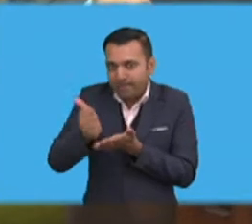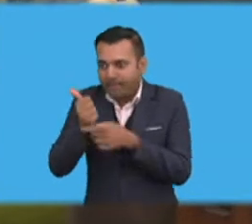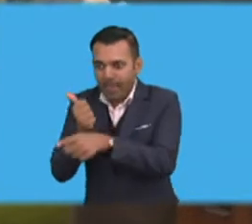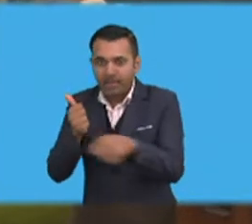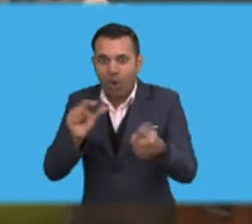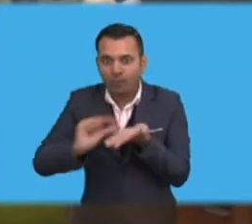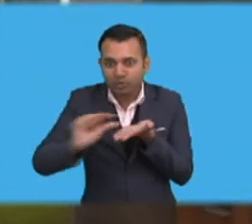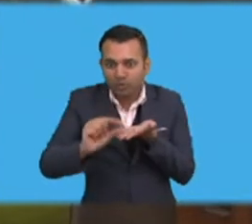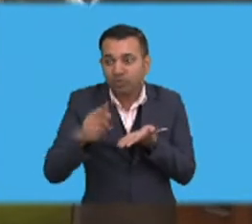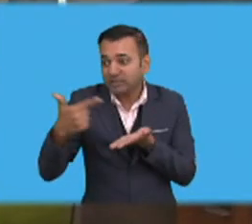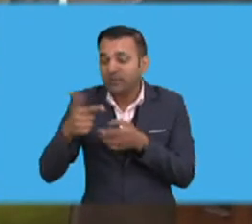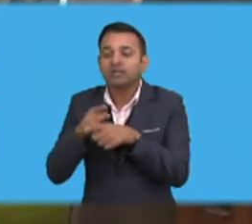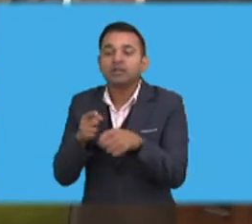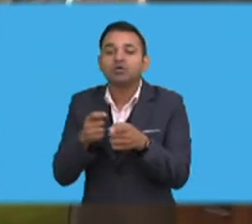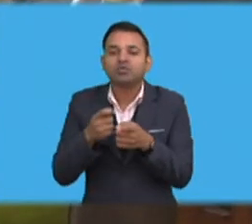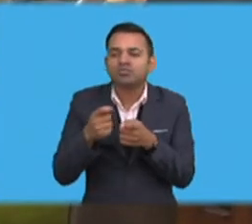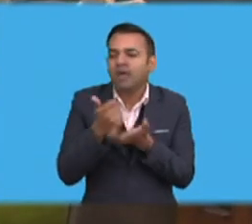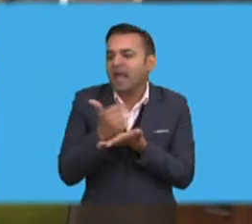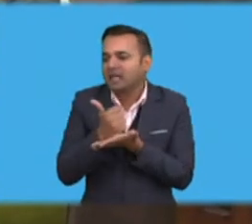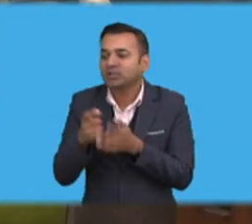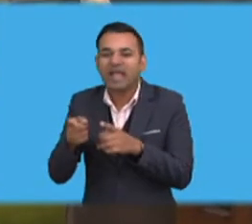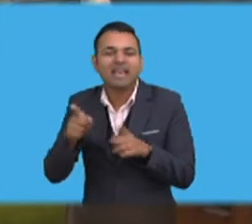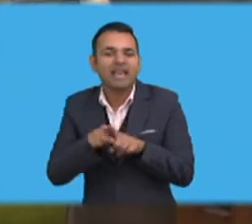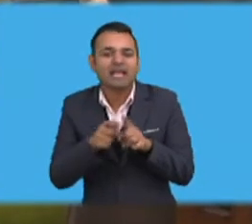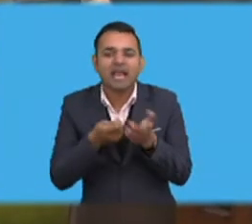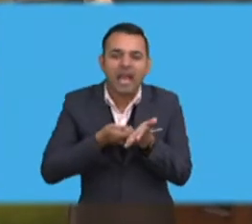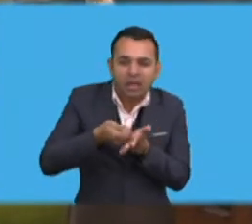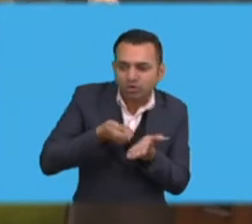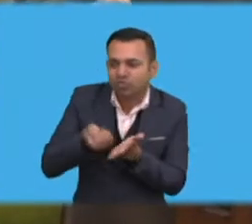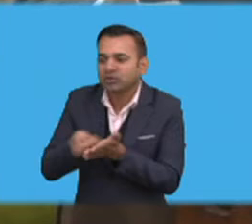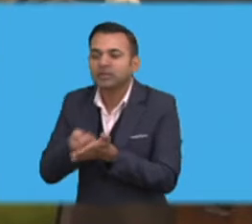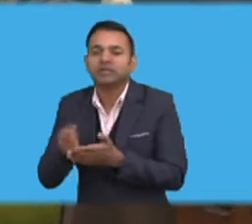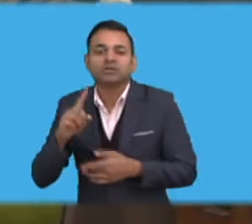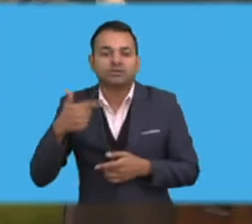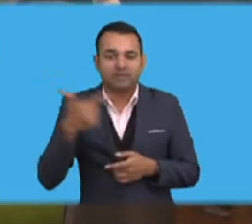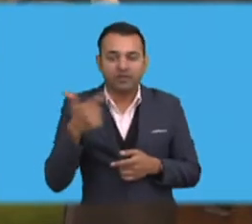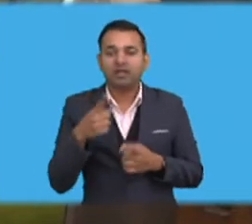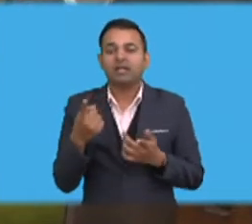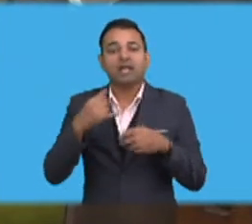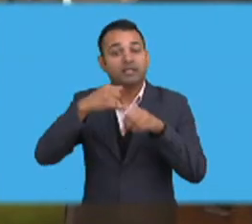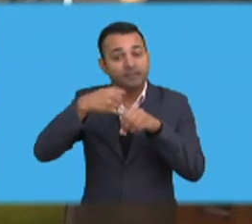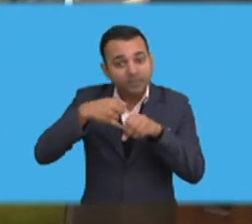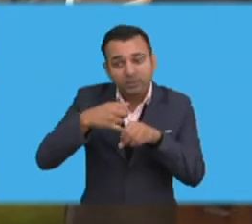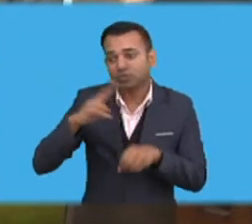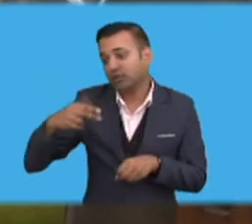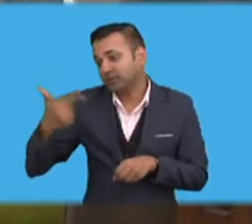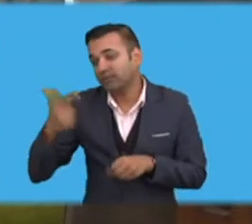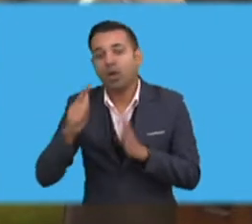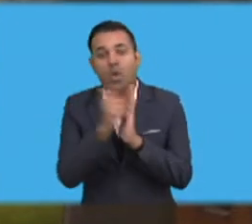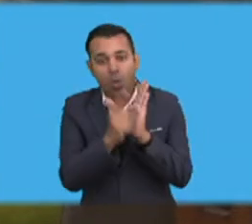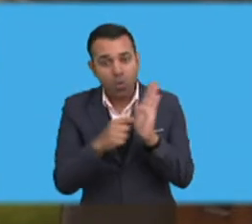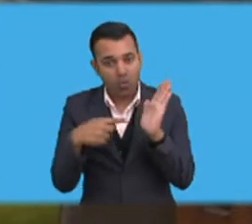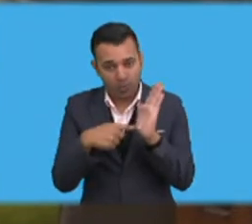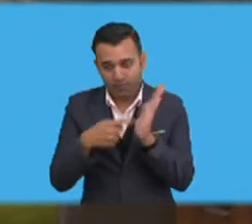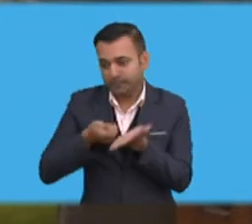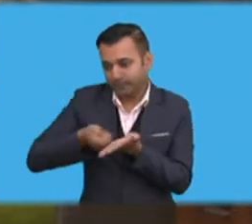Regulations 2017, 3 Accident Compensation Medical Assessment Regulations 2017, and 4, the Accident